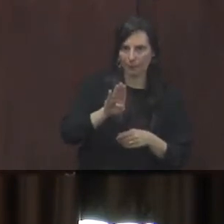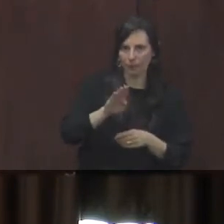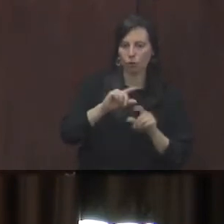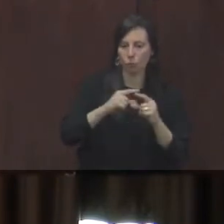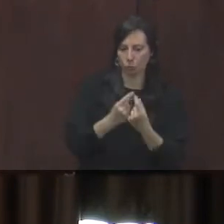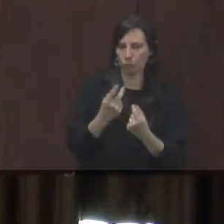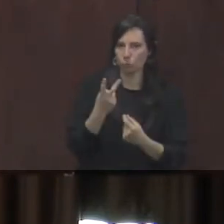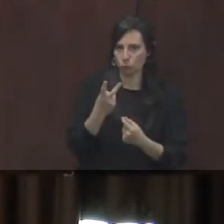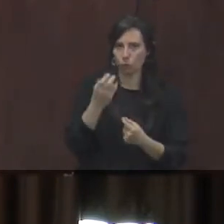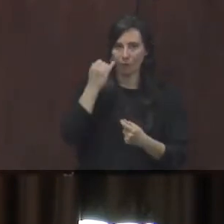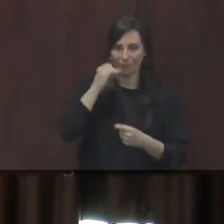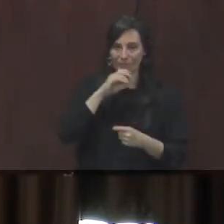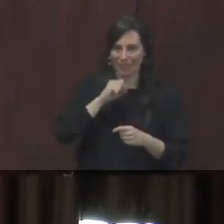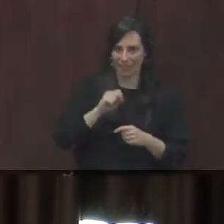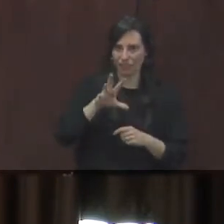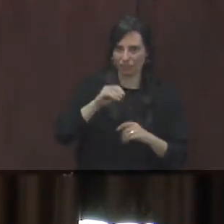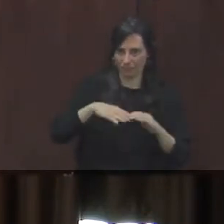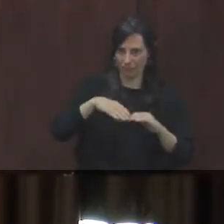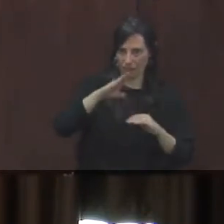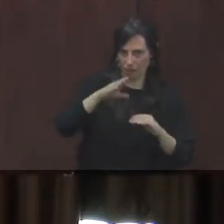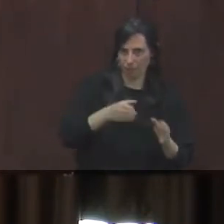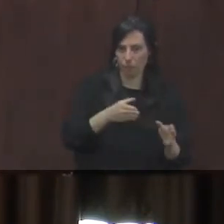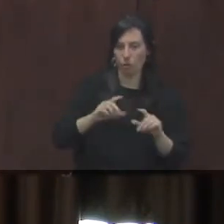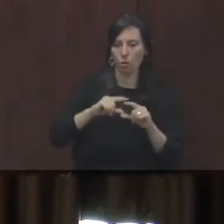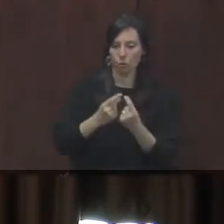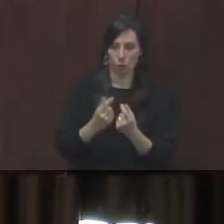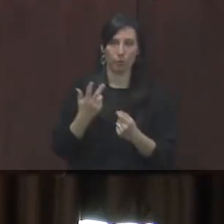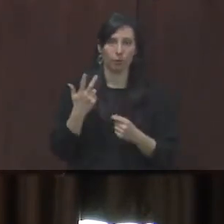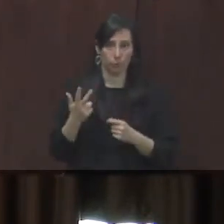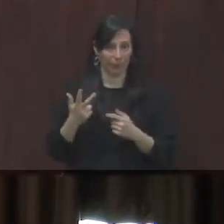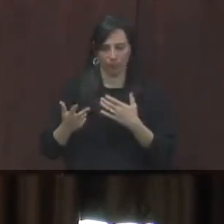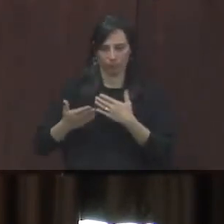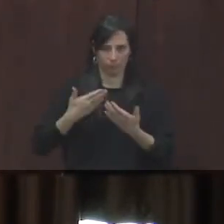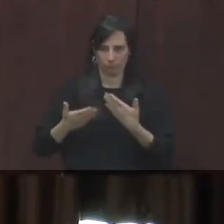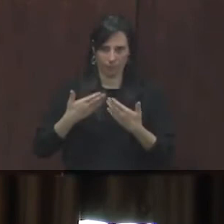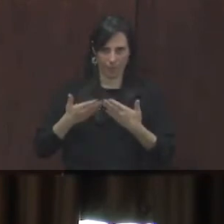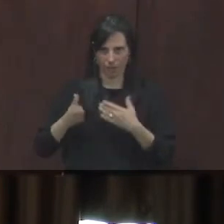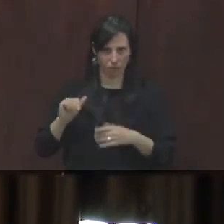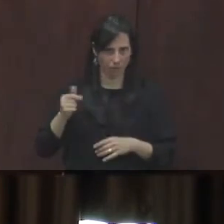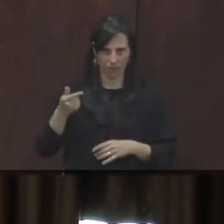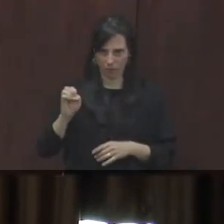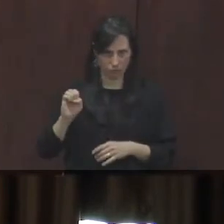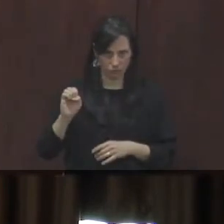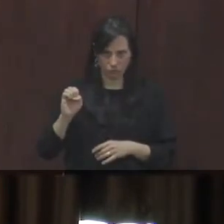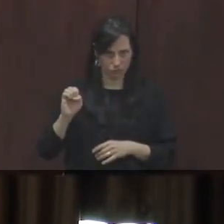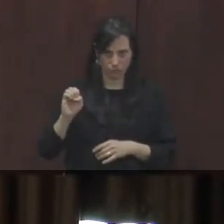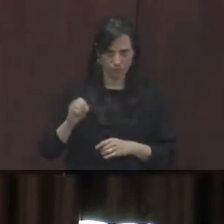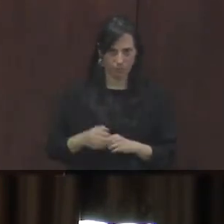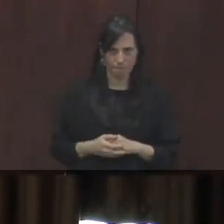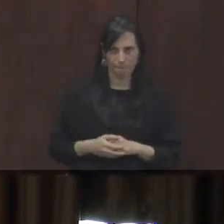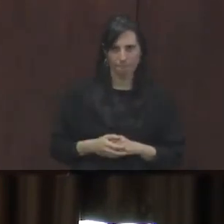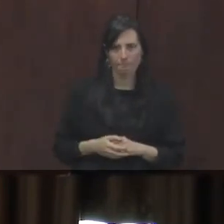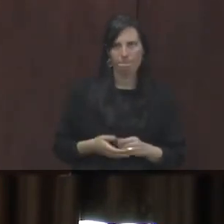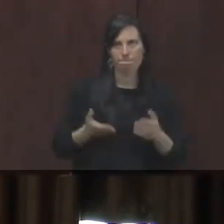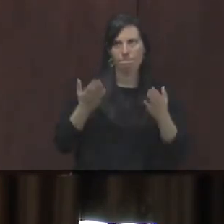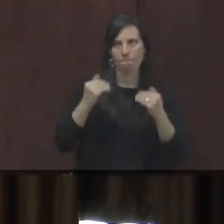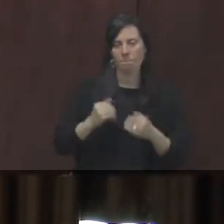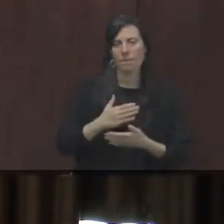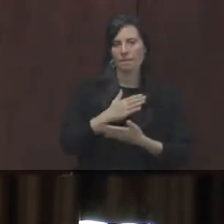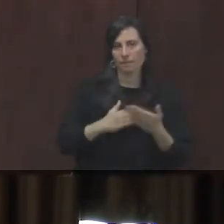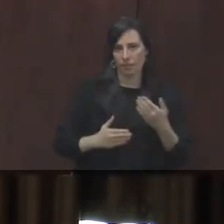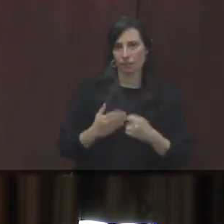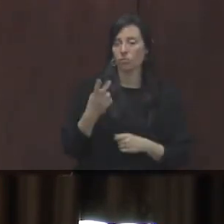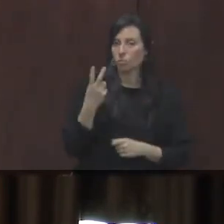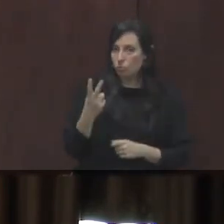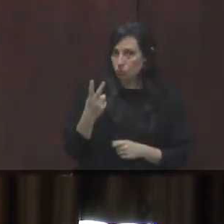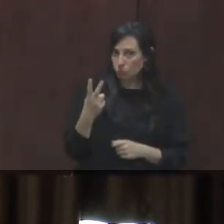over 50, Group 3, if they are regardless of their age. And then Phase 2 is when we start to